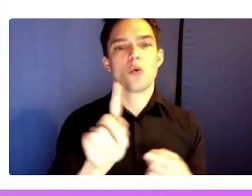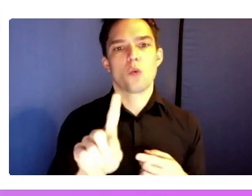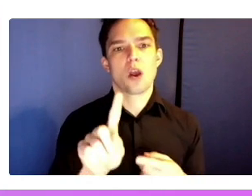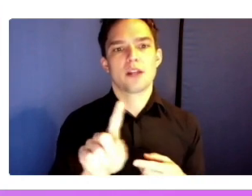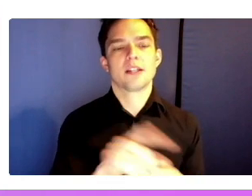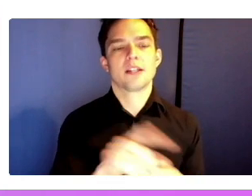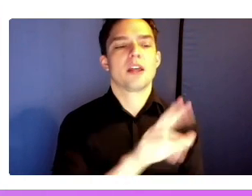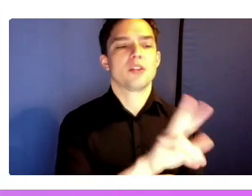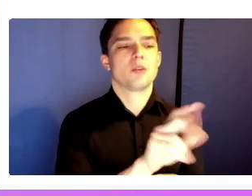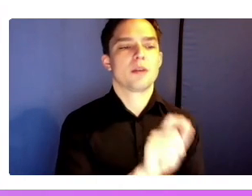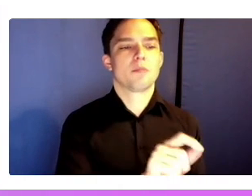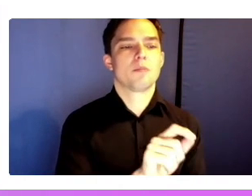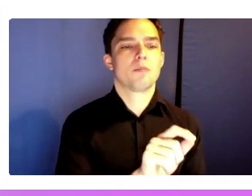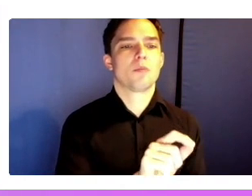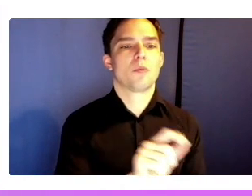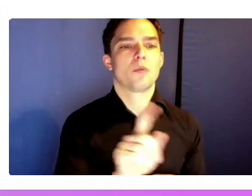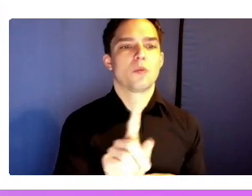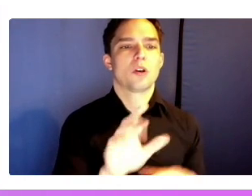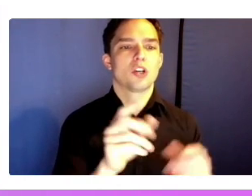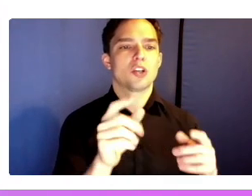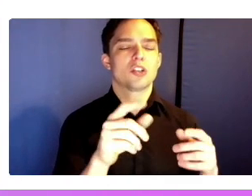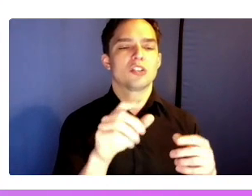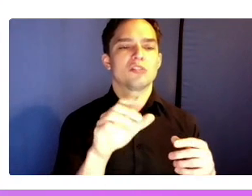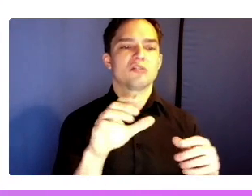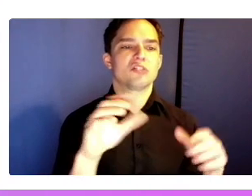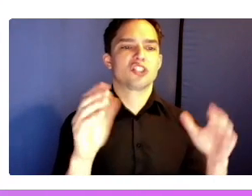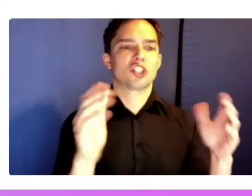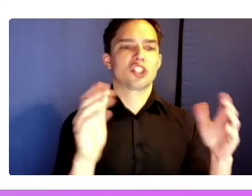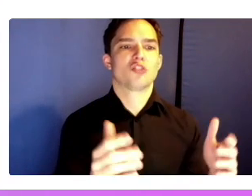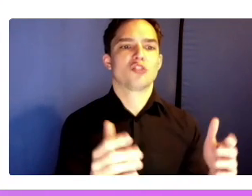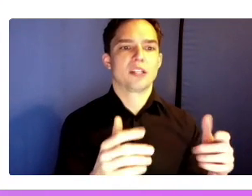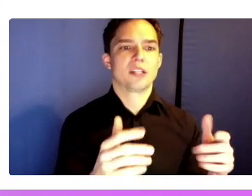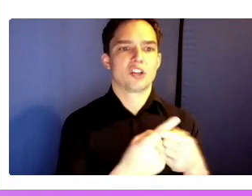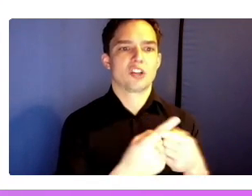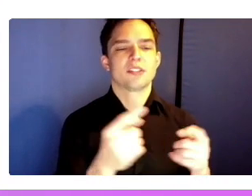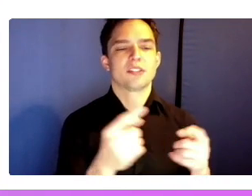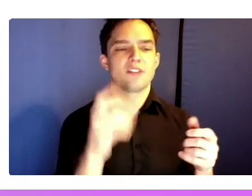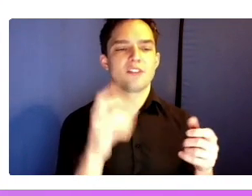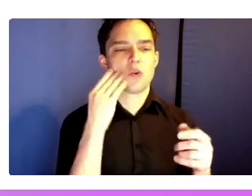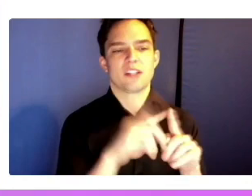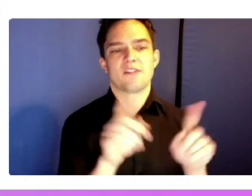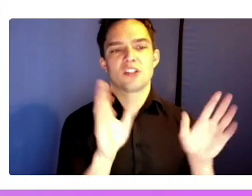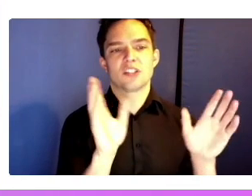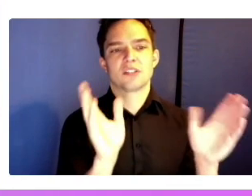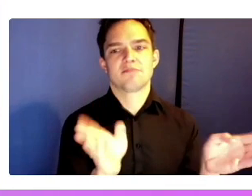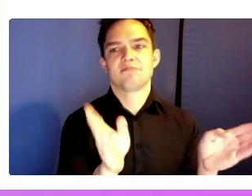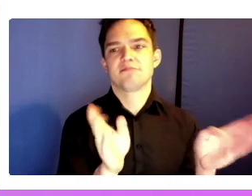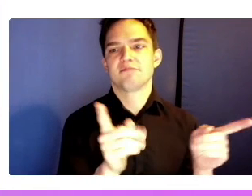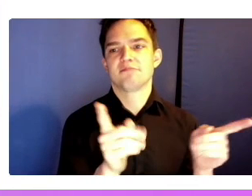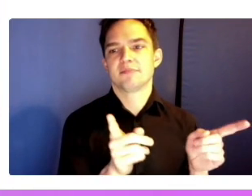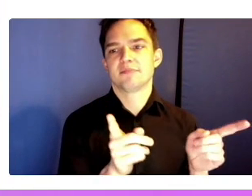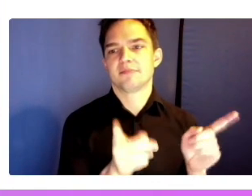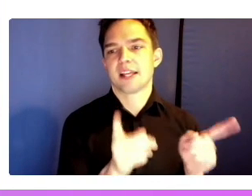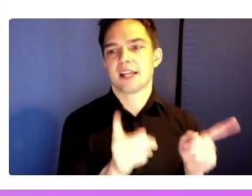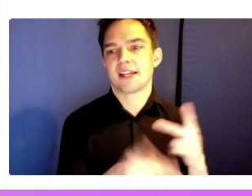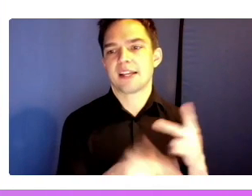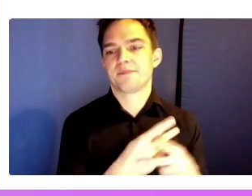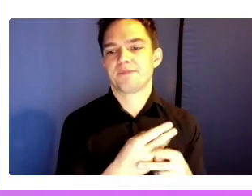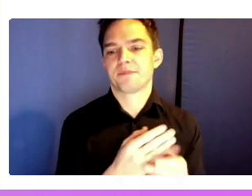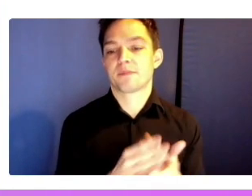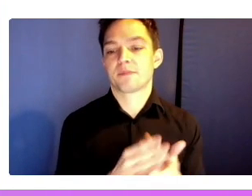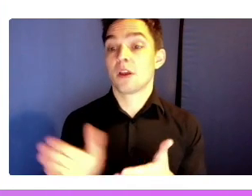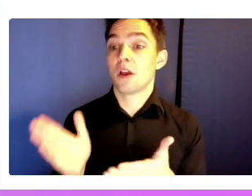to 1 contrast are 2 different things entirely. So you have to know the difference there too. Absolutely. All right.